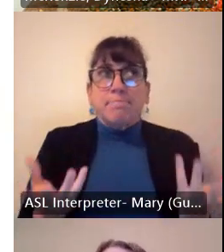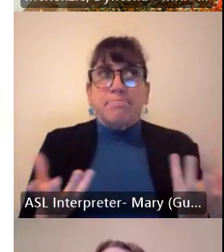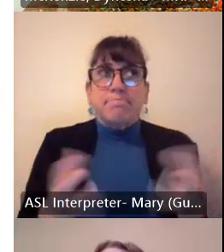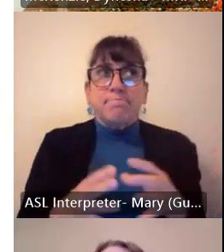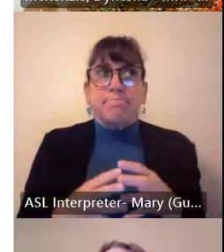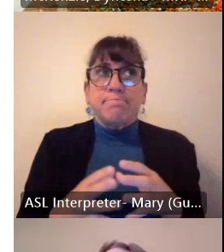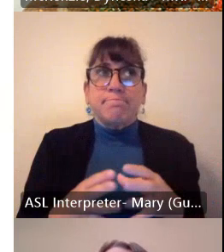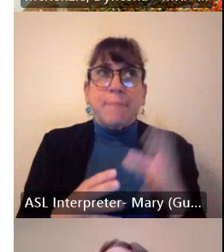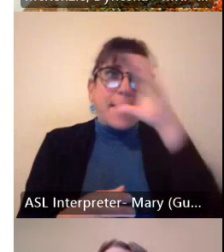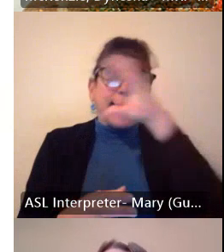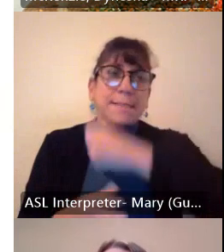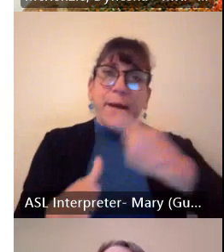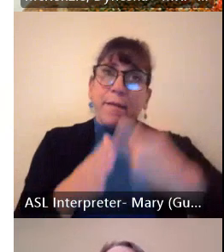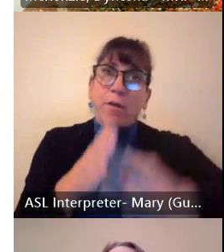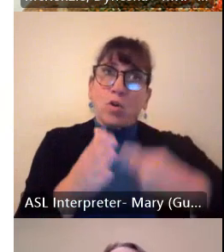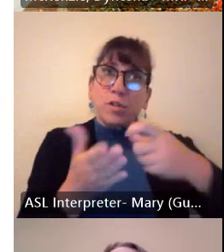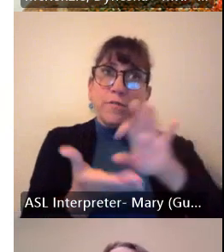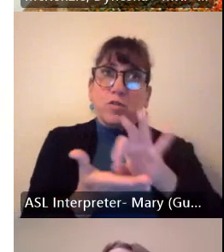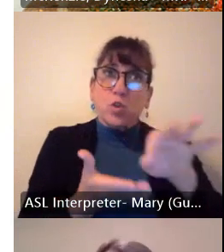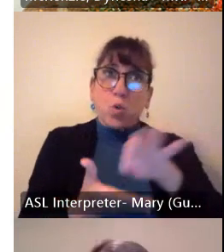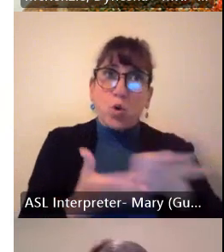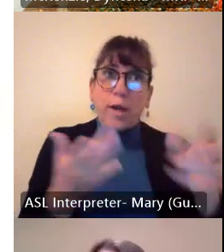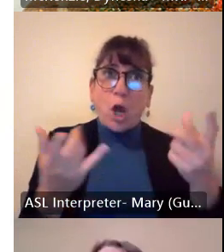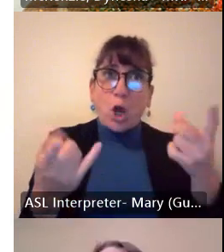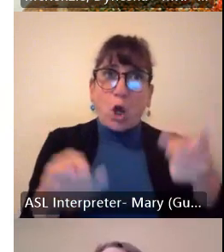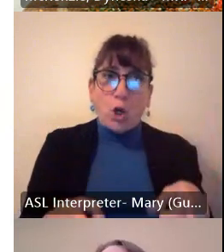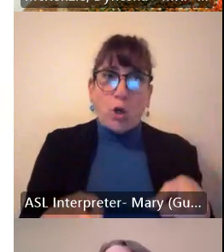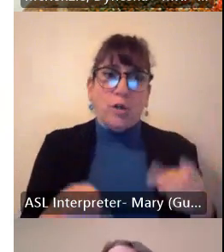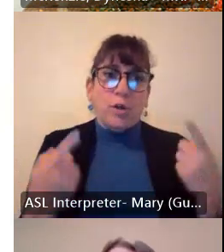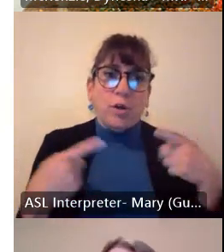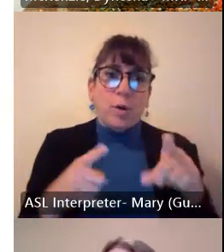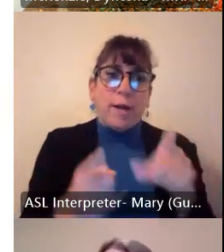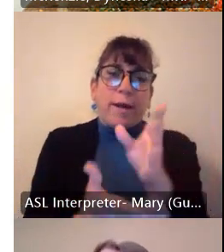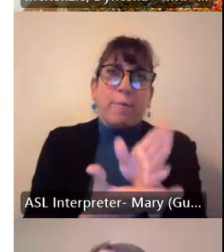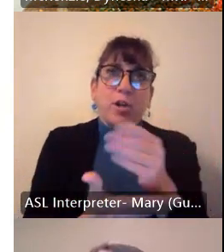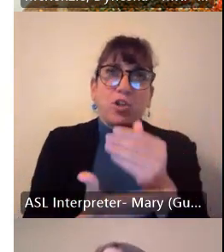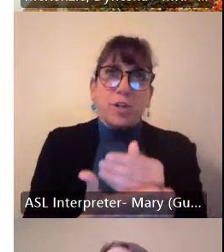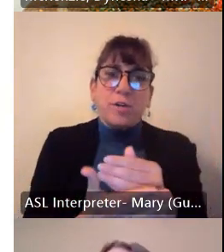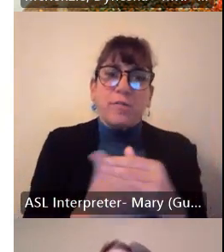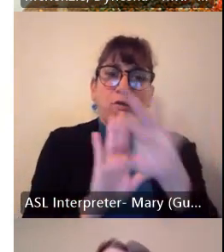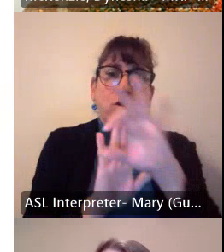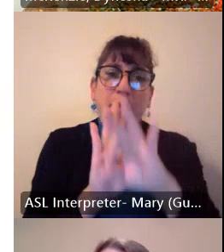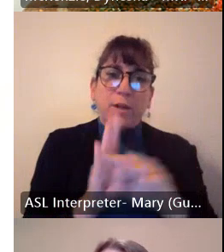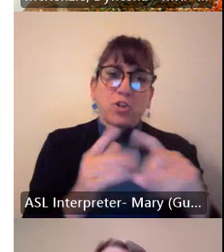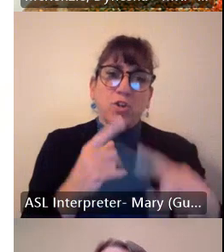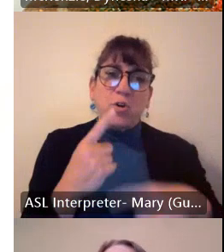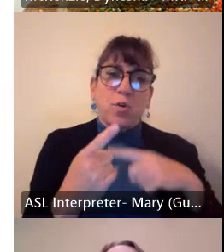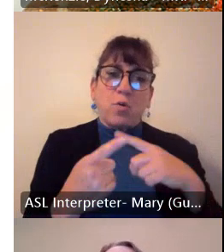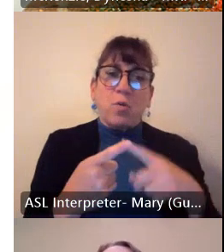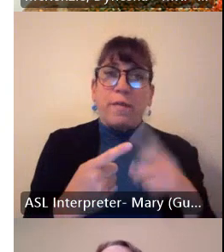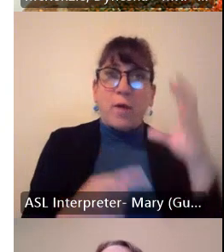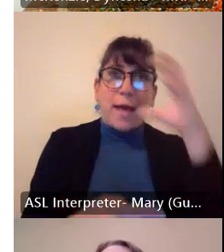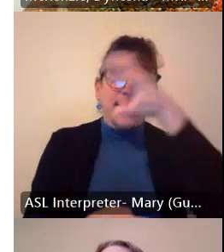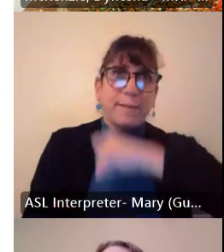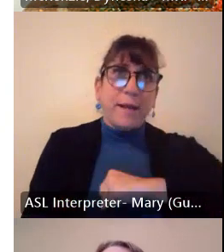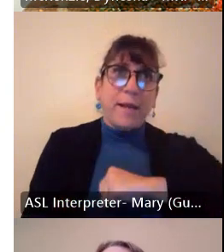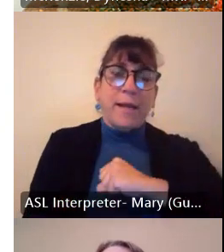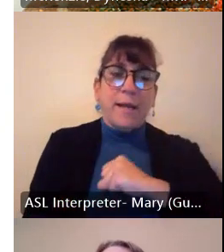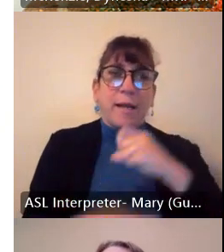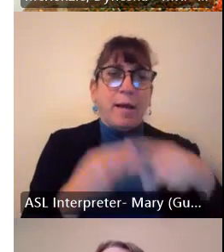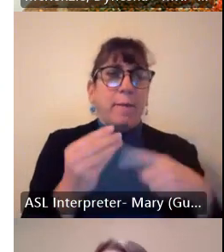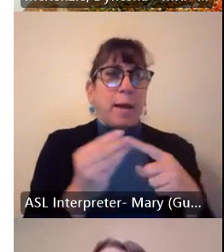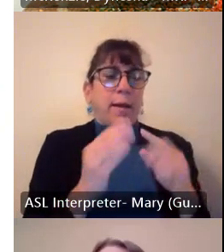So estimating the cost of scoring occurs, again, during budget formulation when making the estimates about